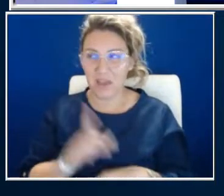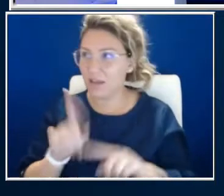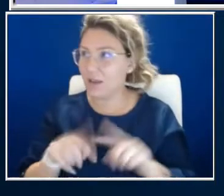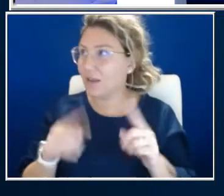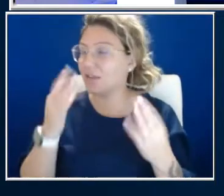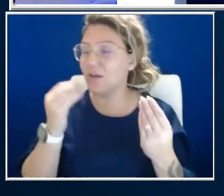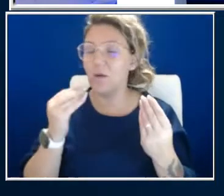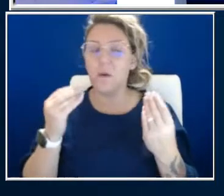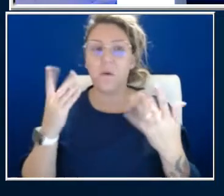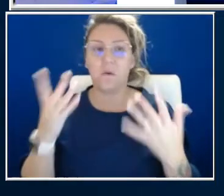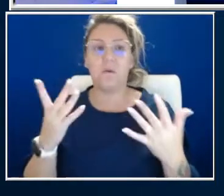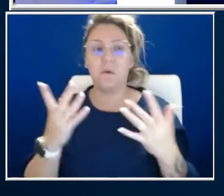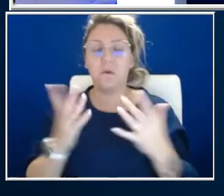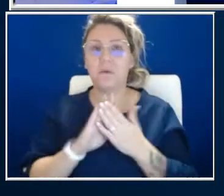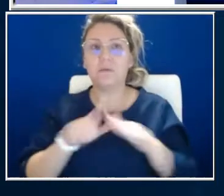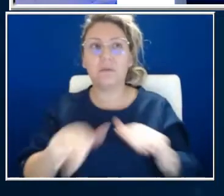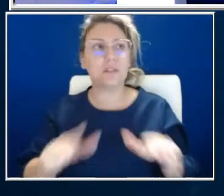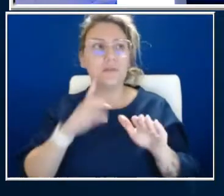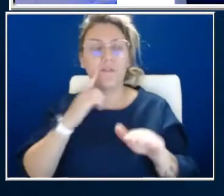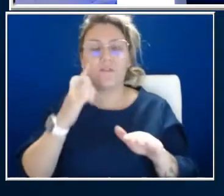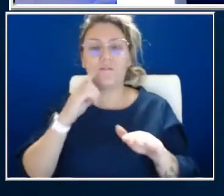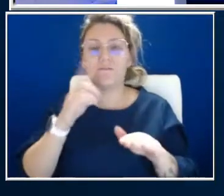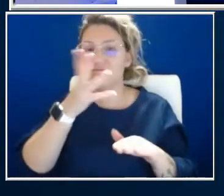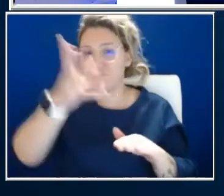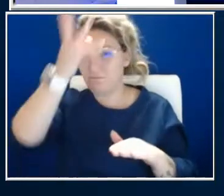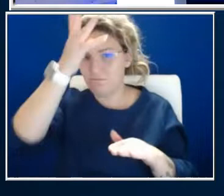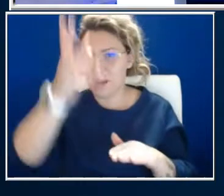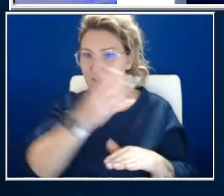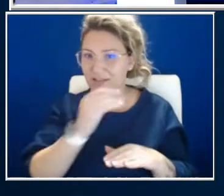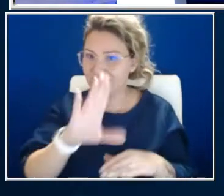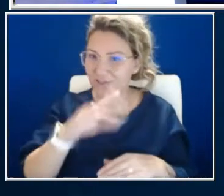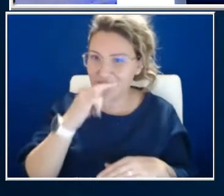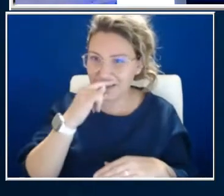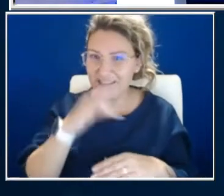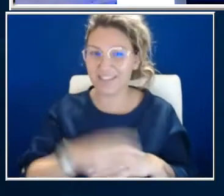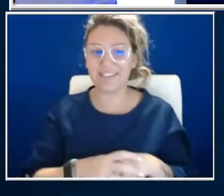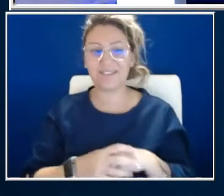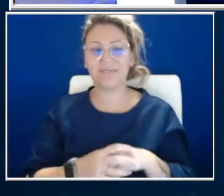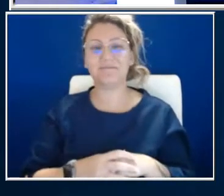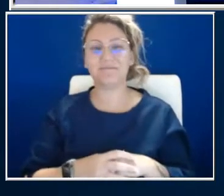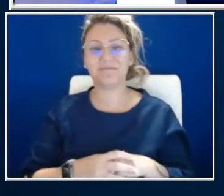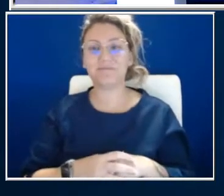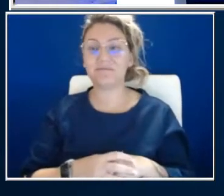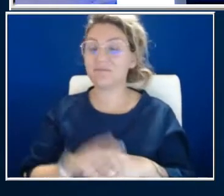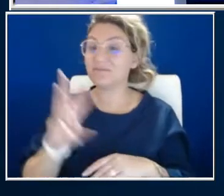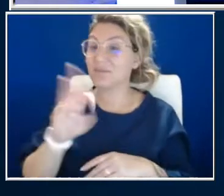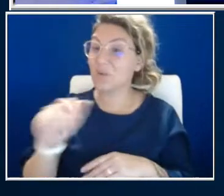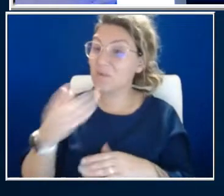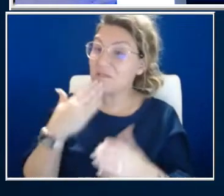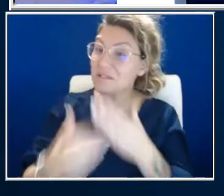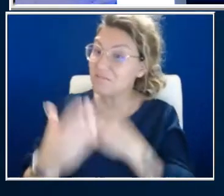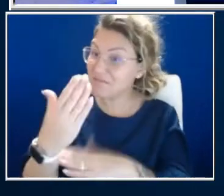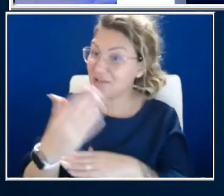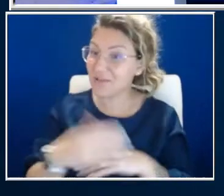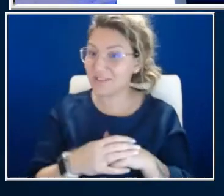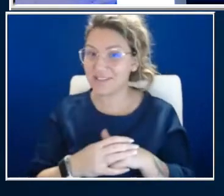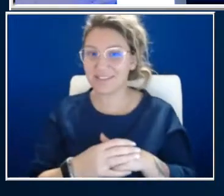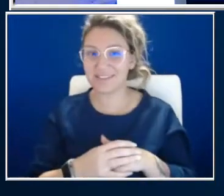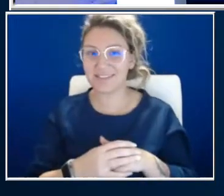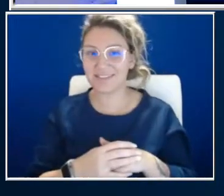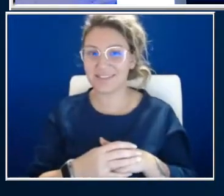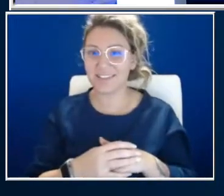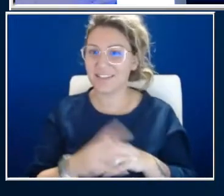the trainers, but for parents too. Yeah, no, it's great. For their kids. Yeah. Okay, so Will, good morning to you. Just first tell